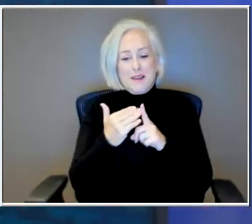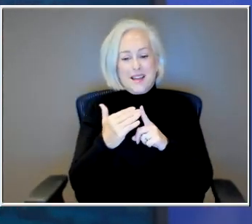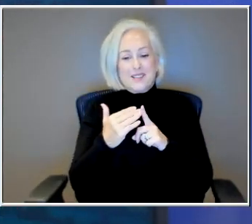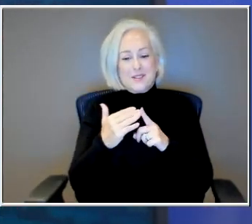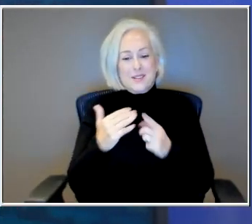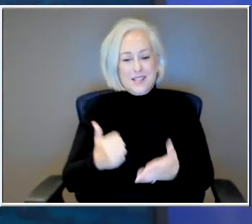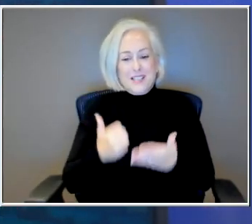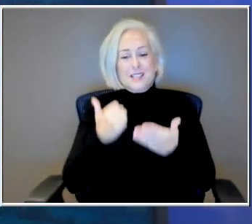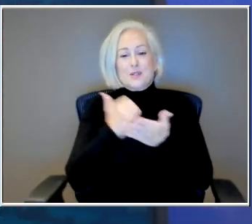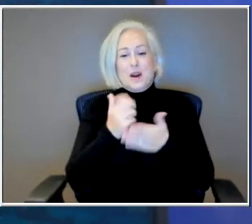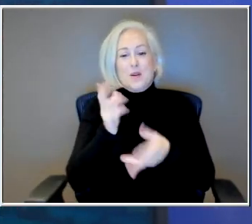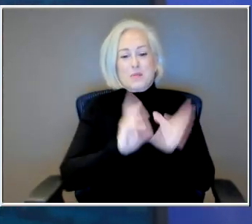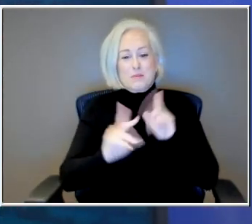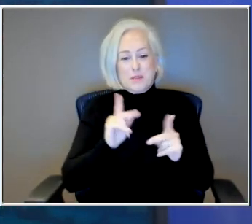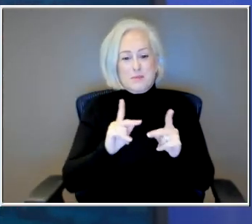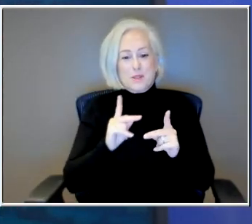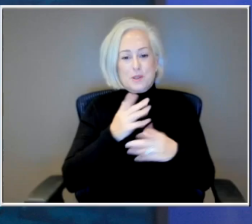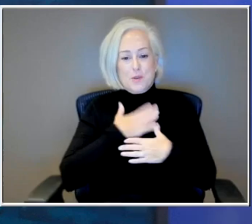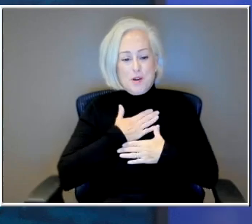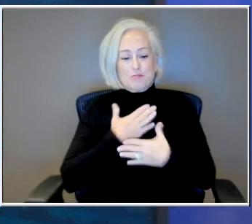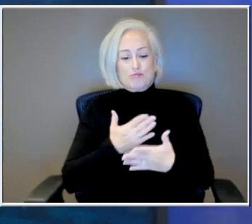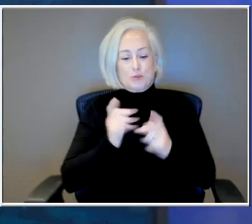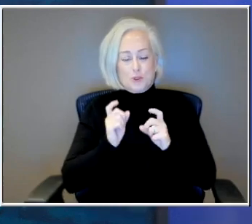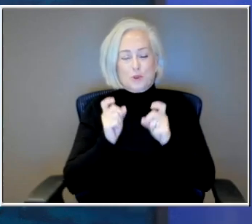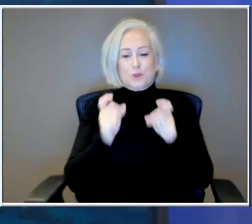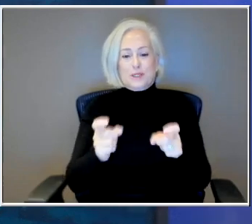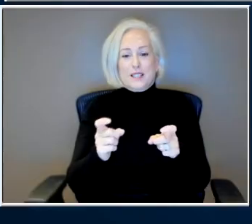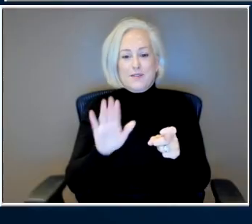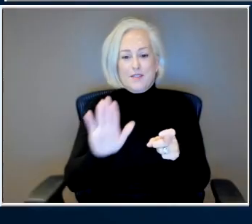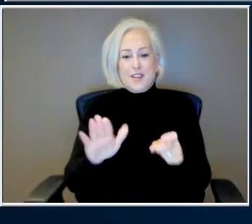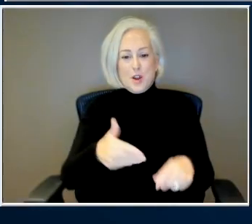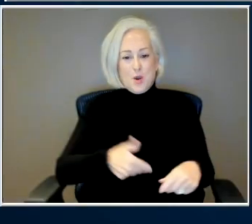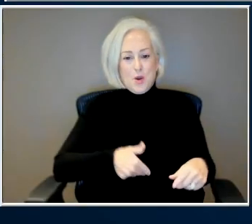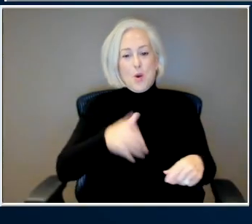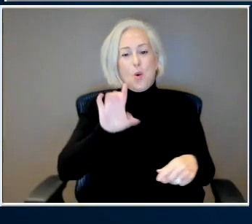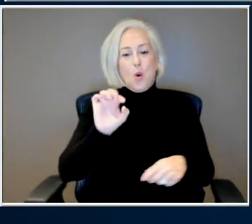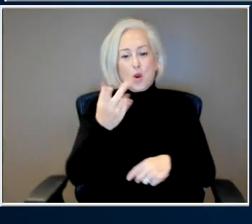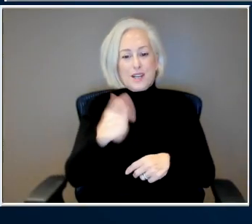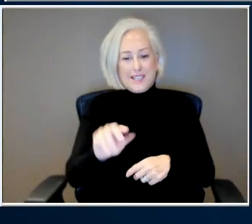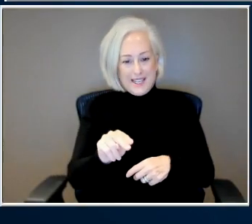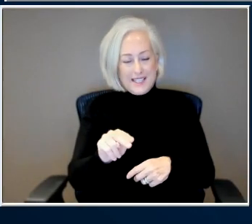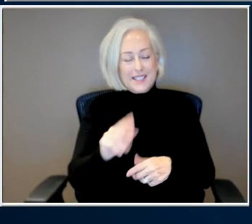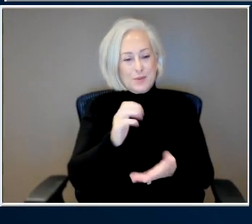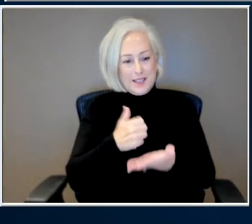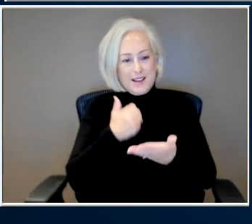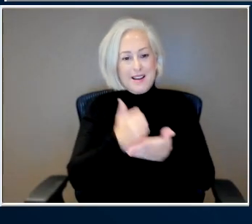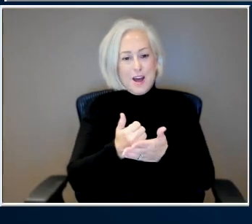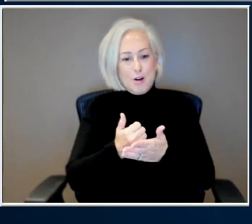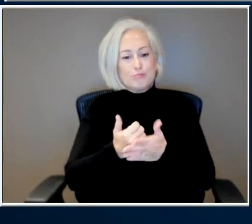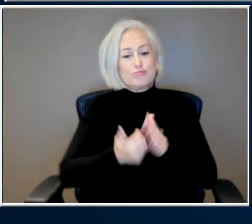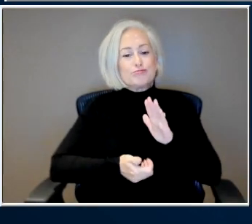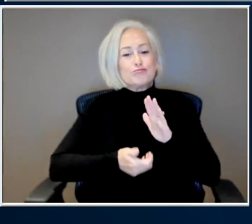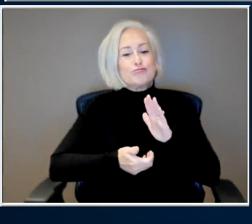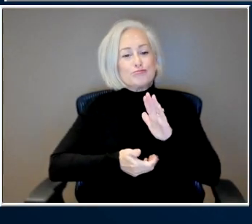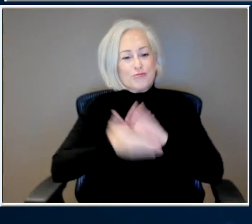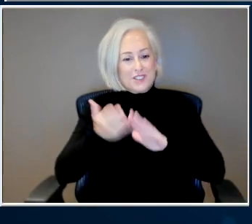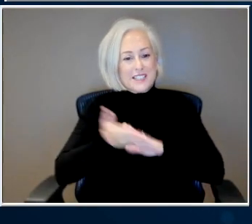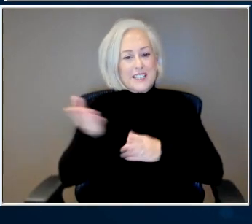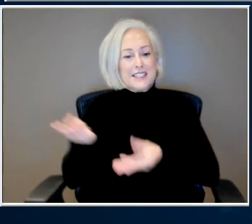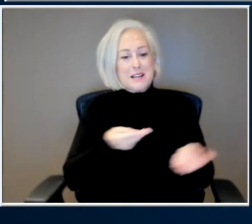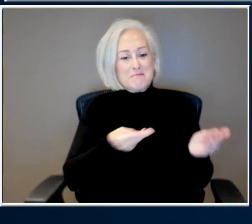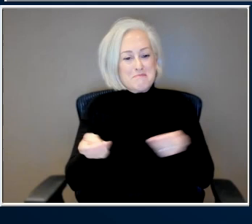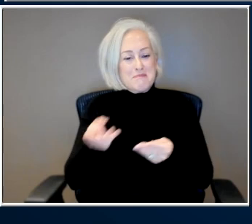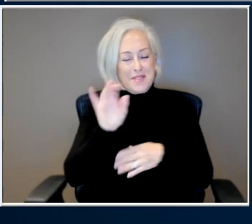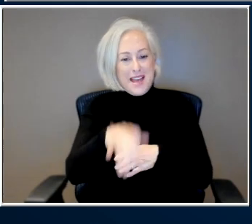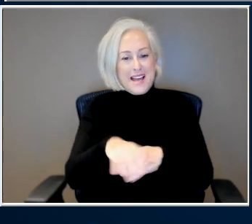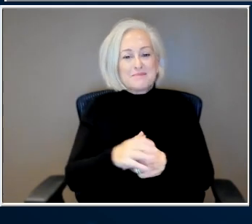are giving their organs, and we can facilitate this kind of stuff. Yeah, because how it works is Dr. Taylor sees them on the beginning, on the front end, and